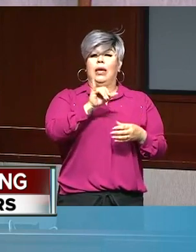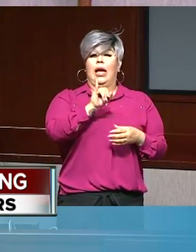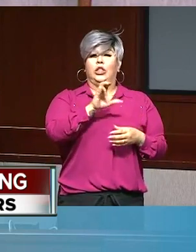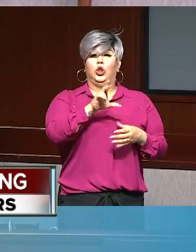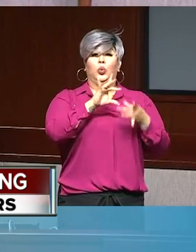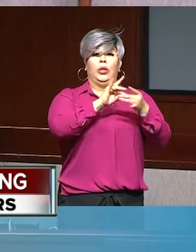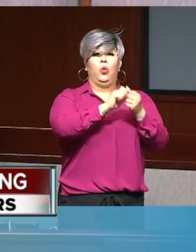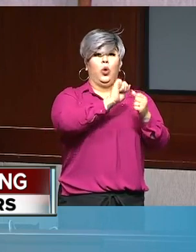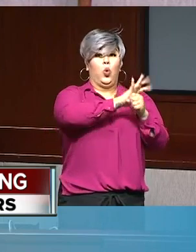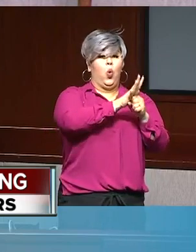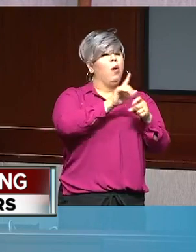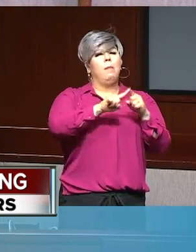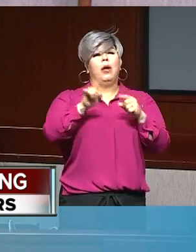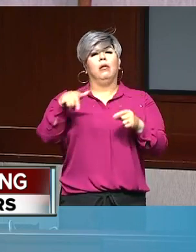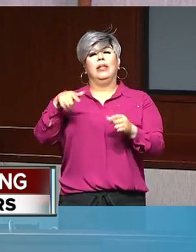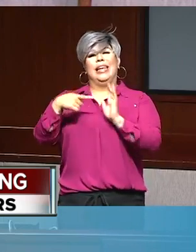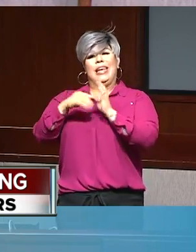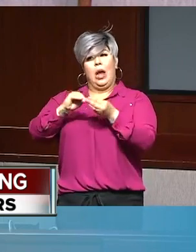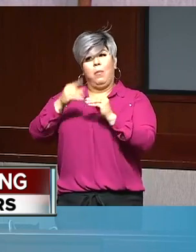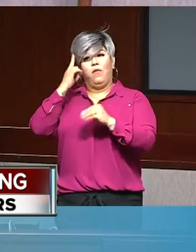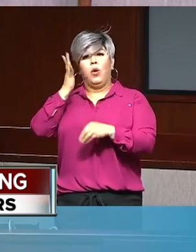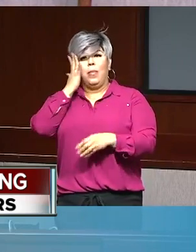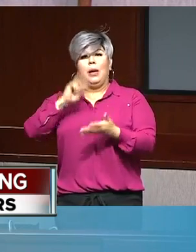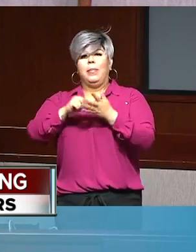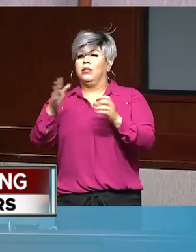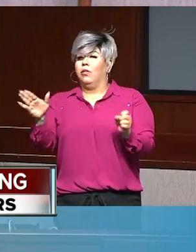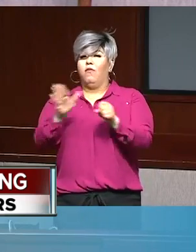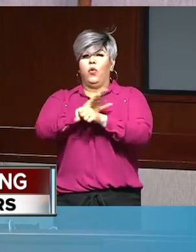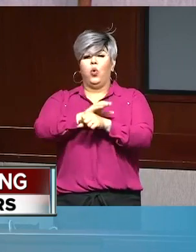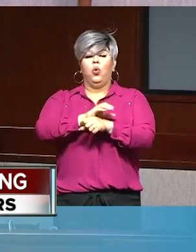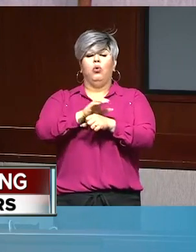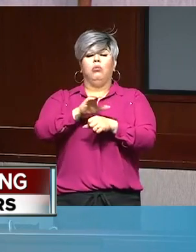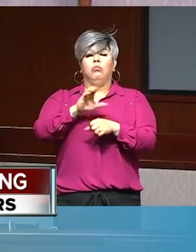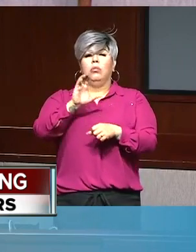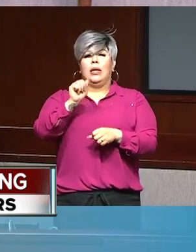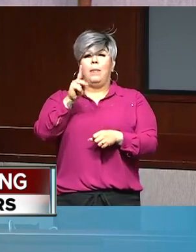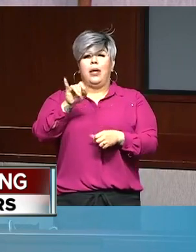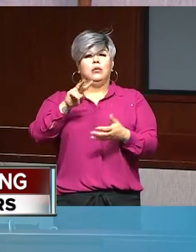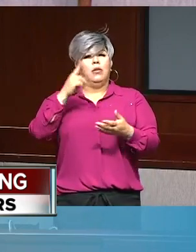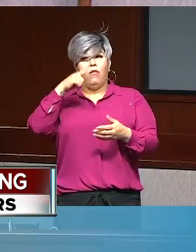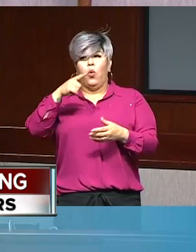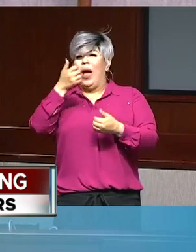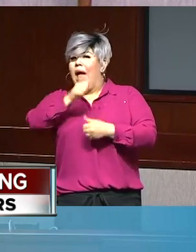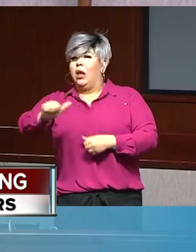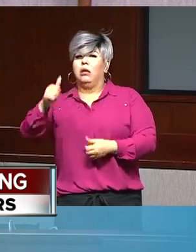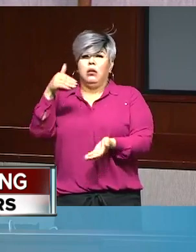our total ICU capacity, so COVID or not COVID.